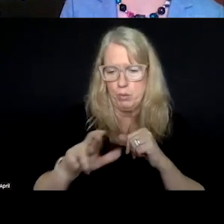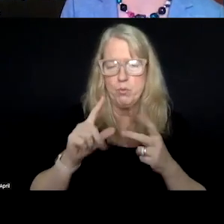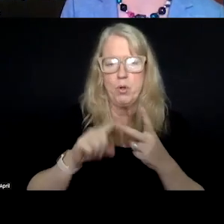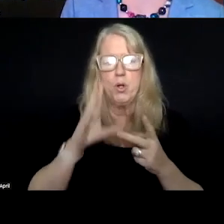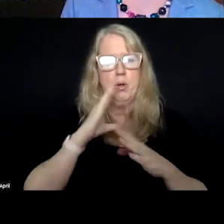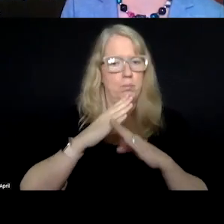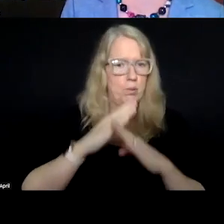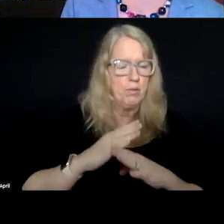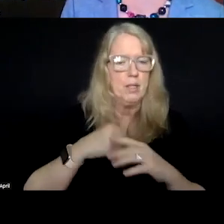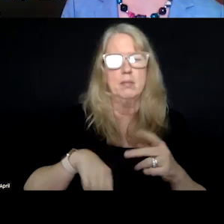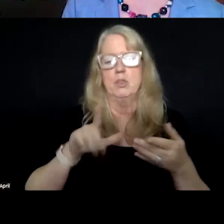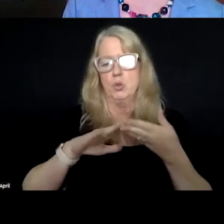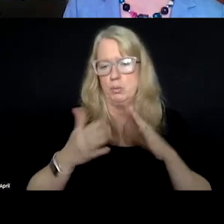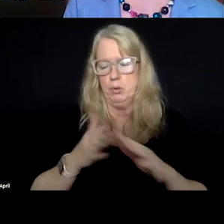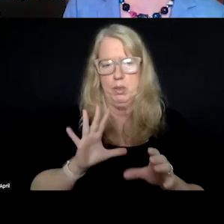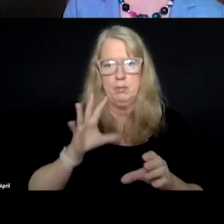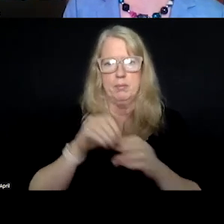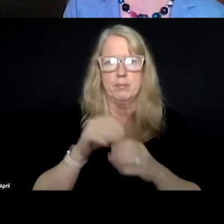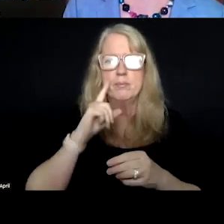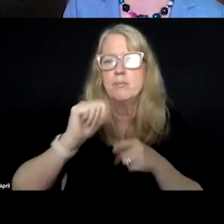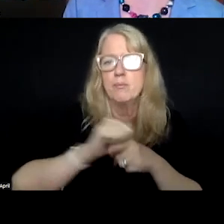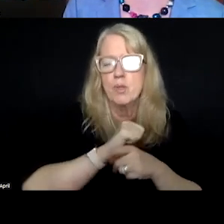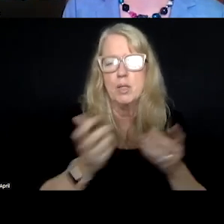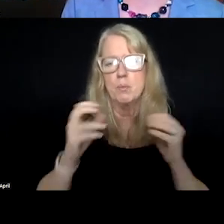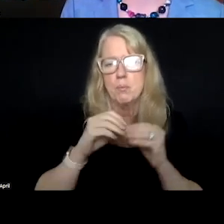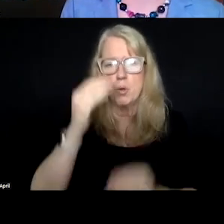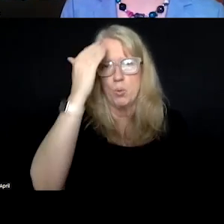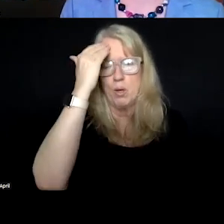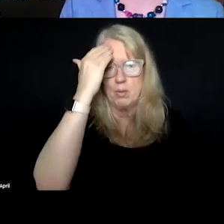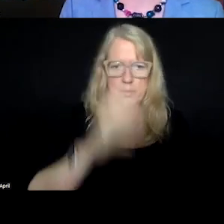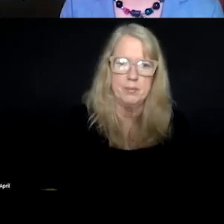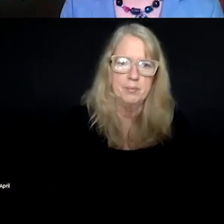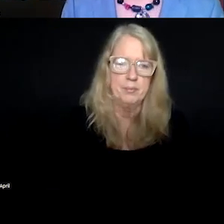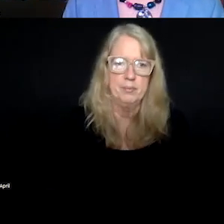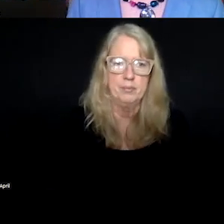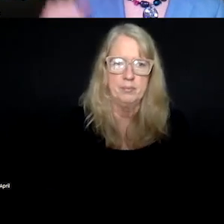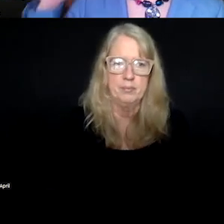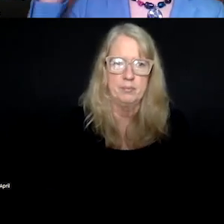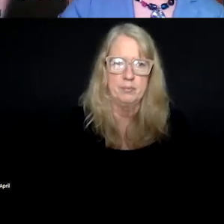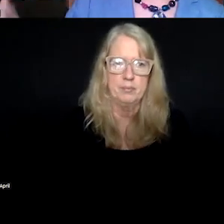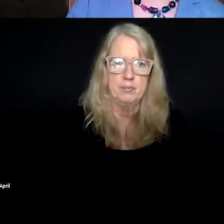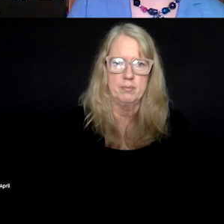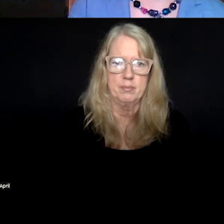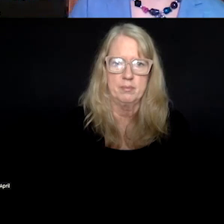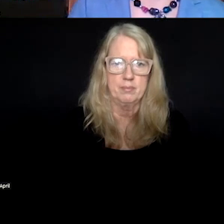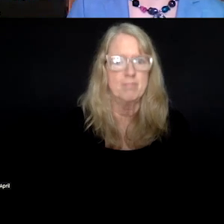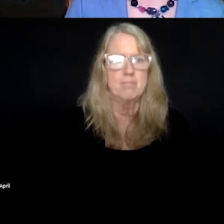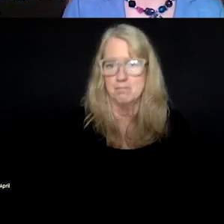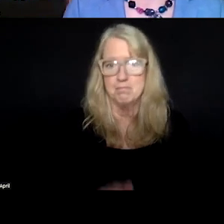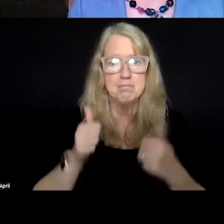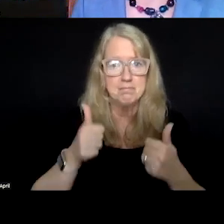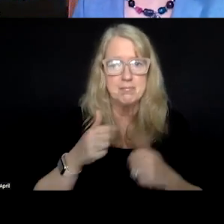preventative measures, community engagement, and training and awareness. So way to go,